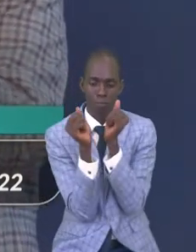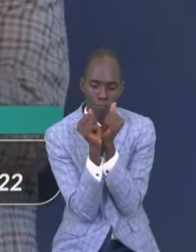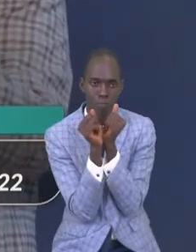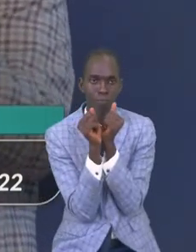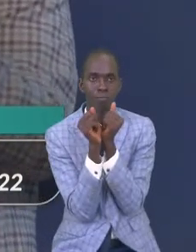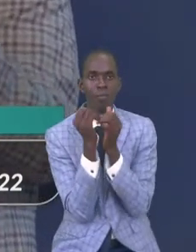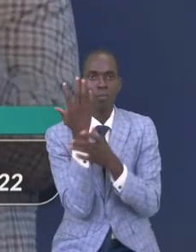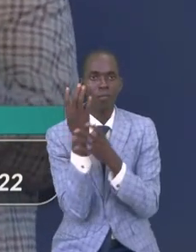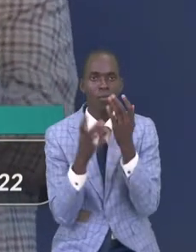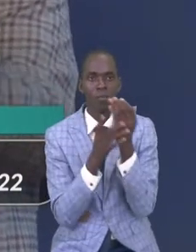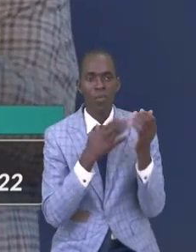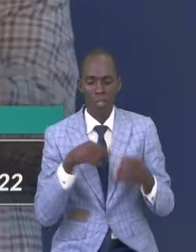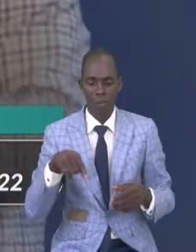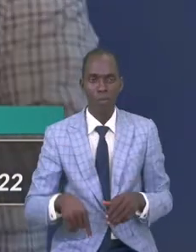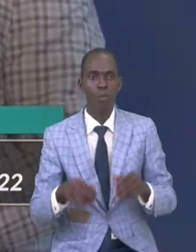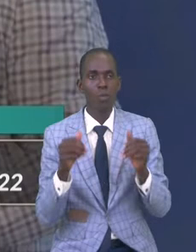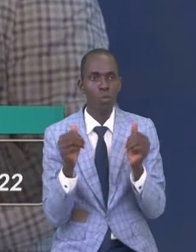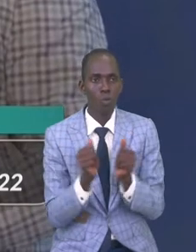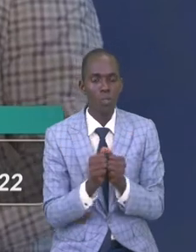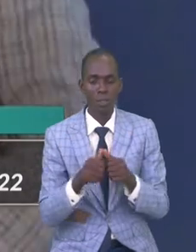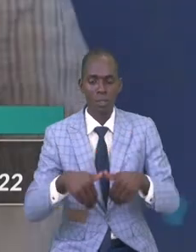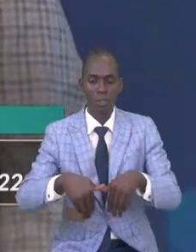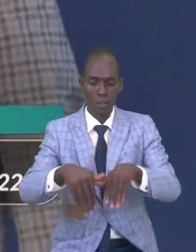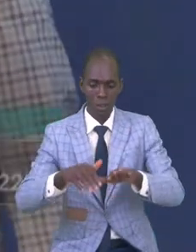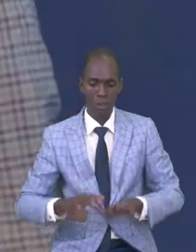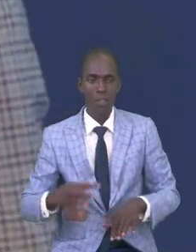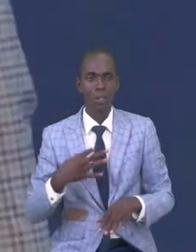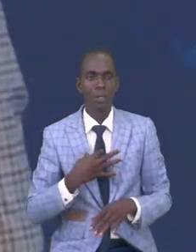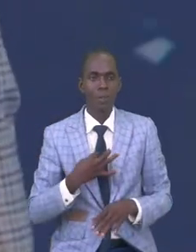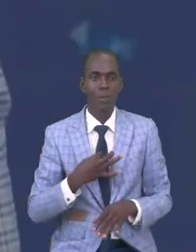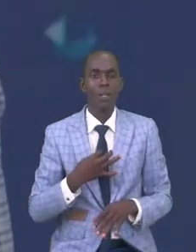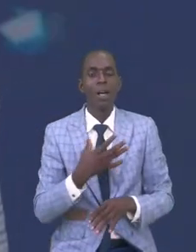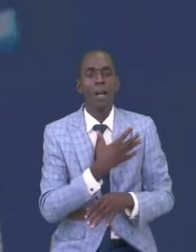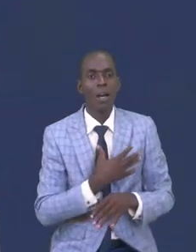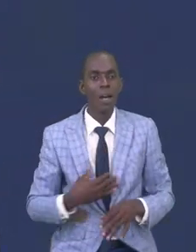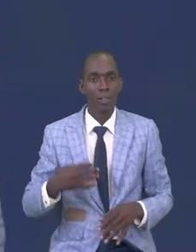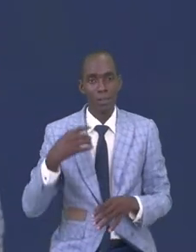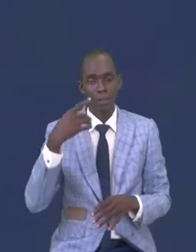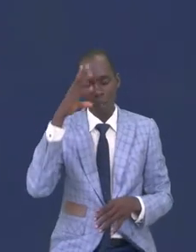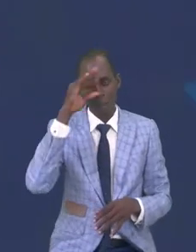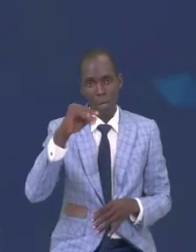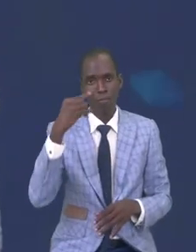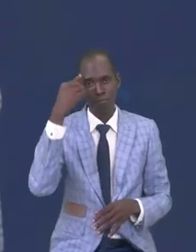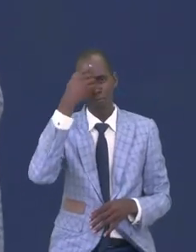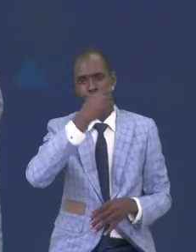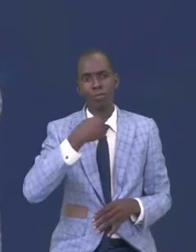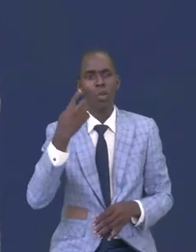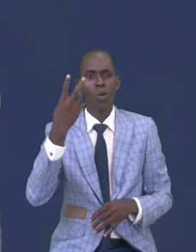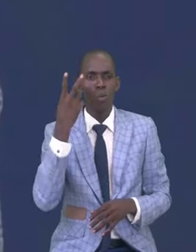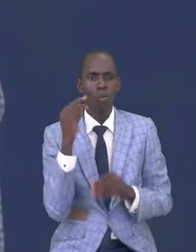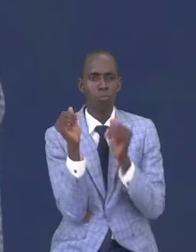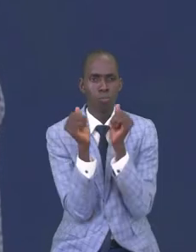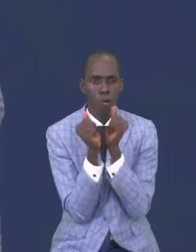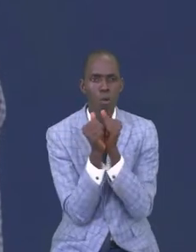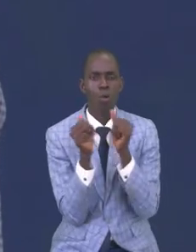foot with grave clothes. And his face was bound about